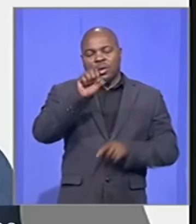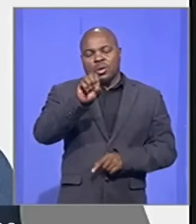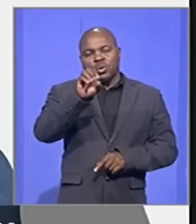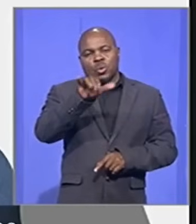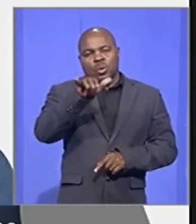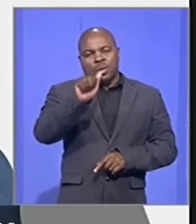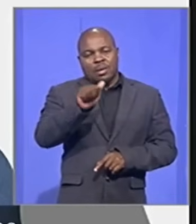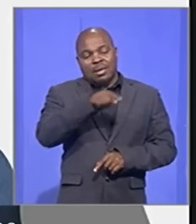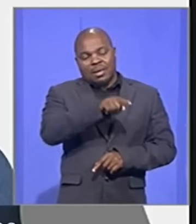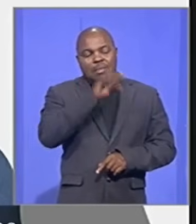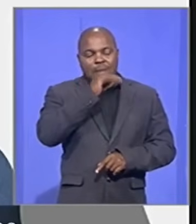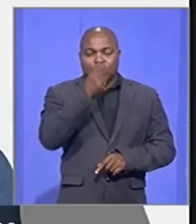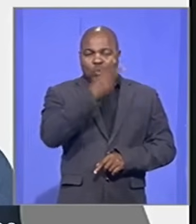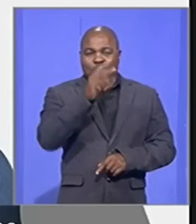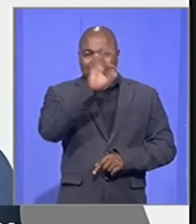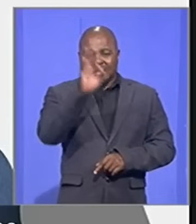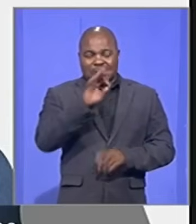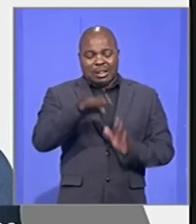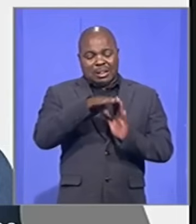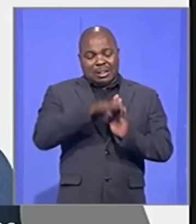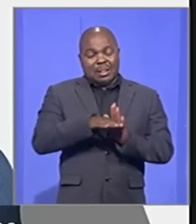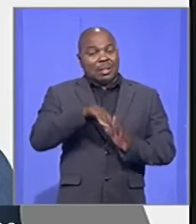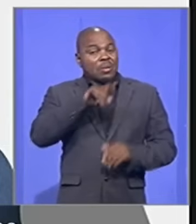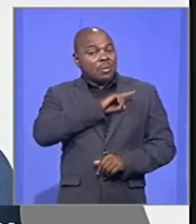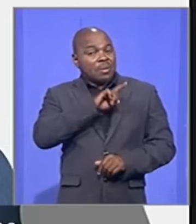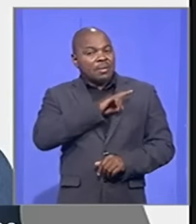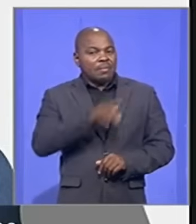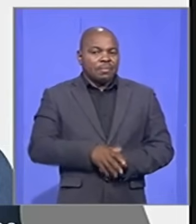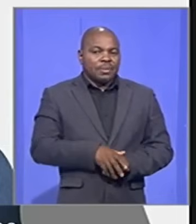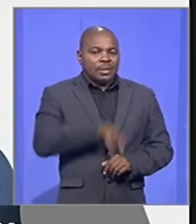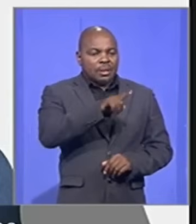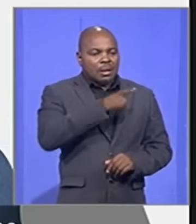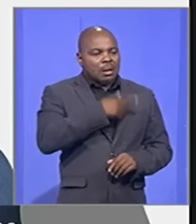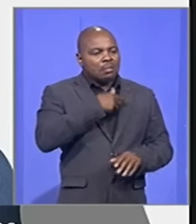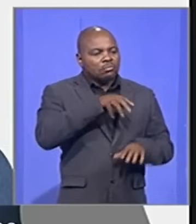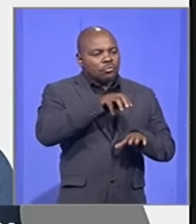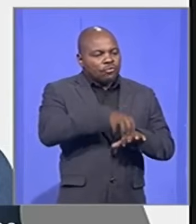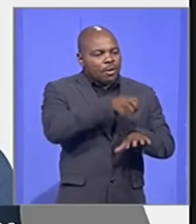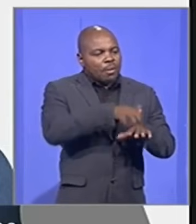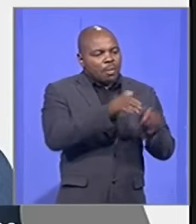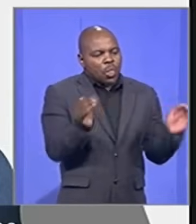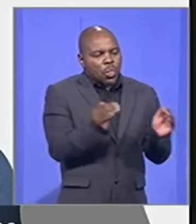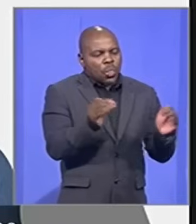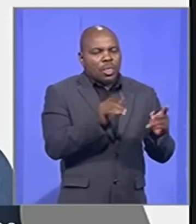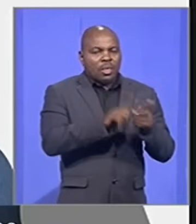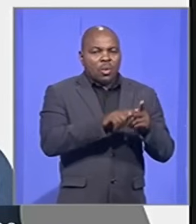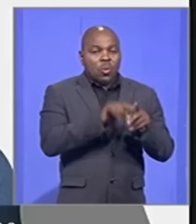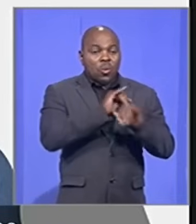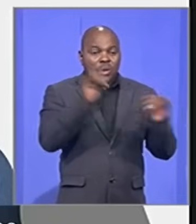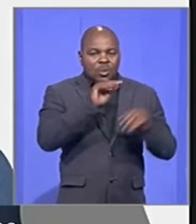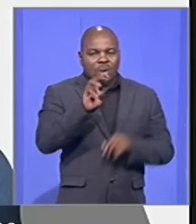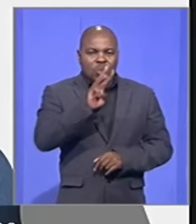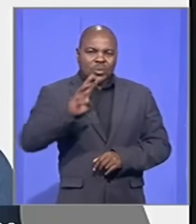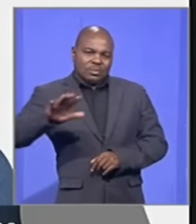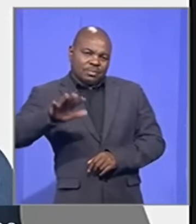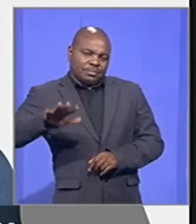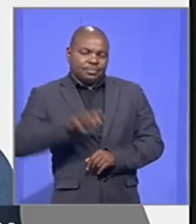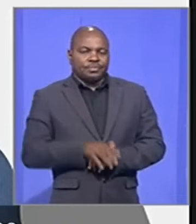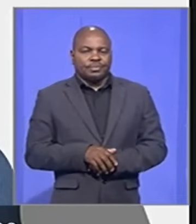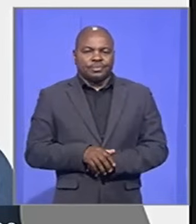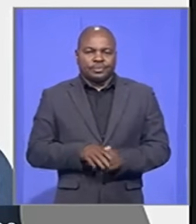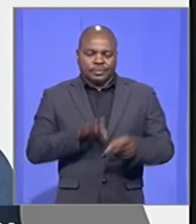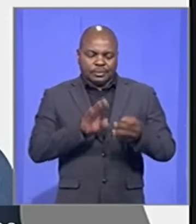by 22%. I think it was a combination of less hectares that were planted, especially to the western parts. And then, of course, also